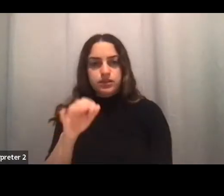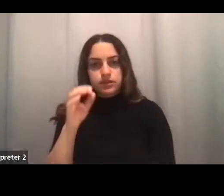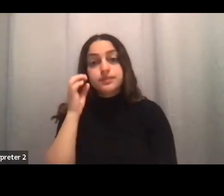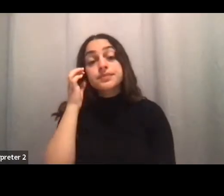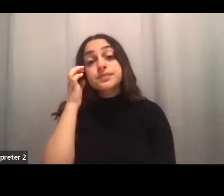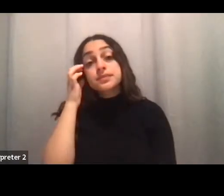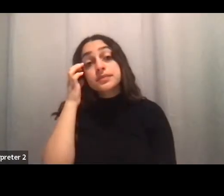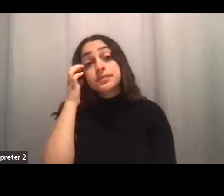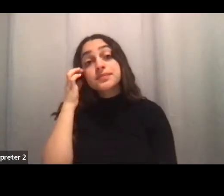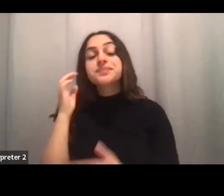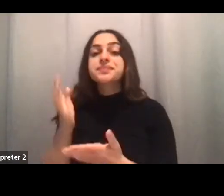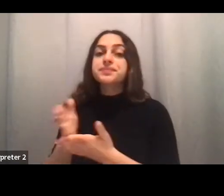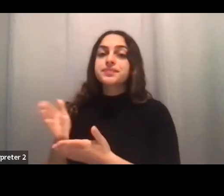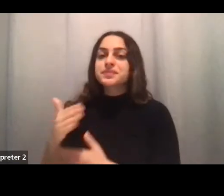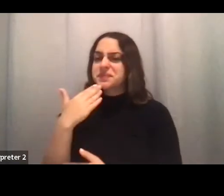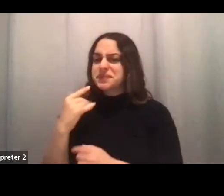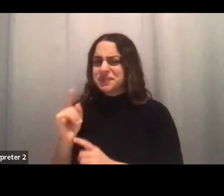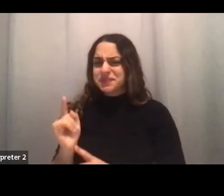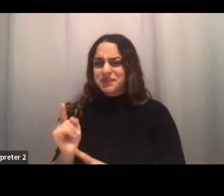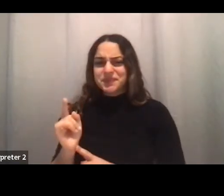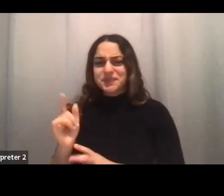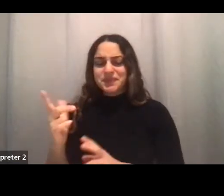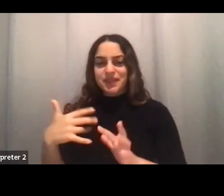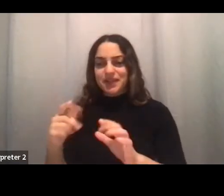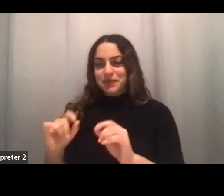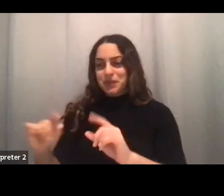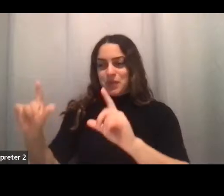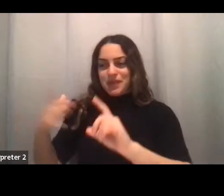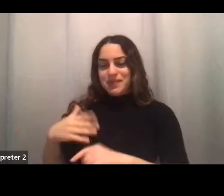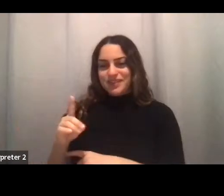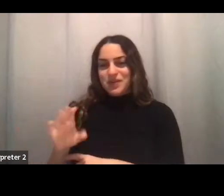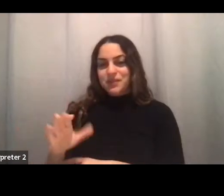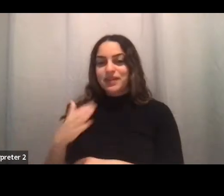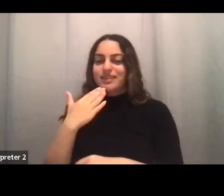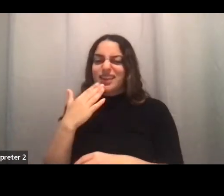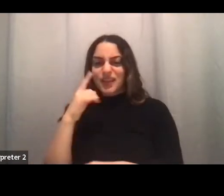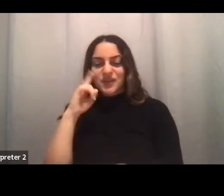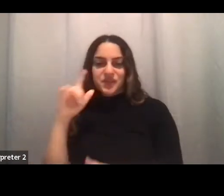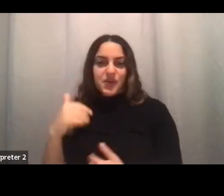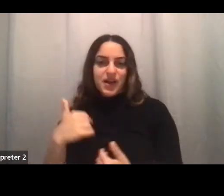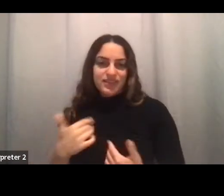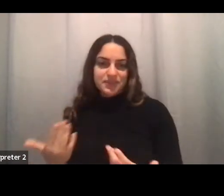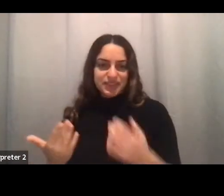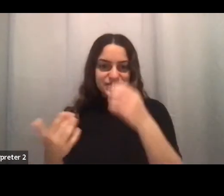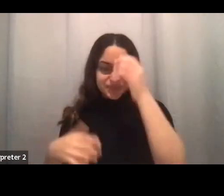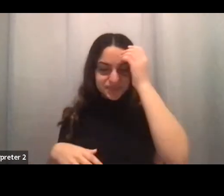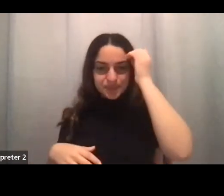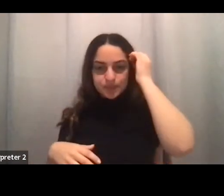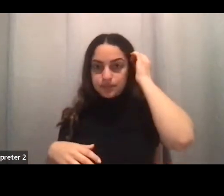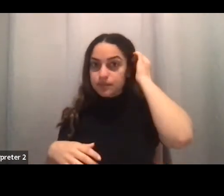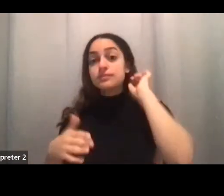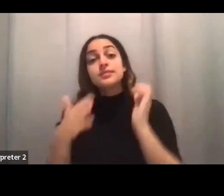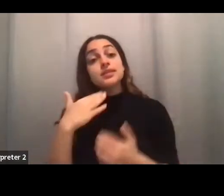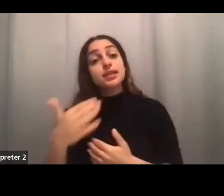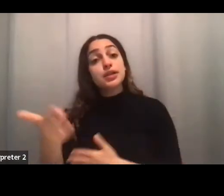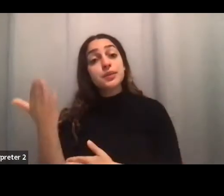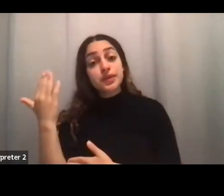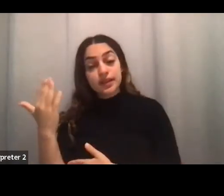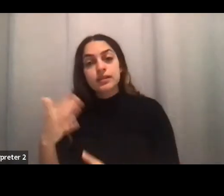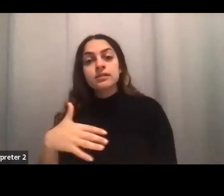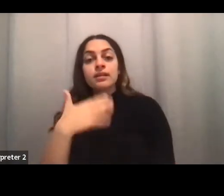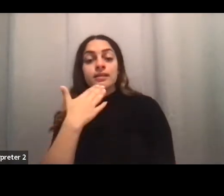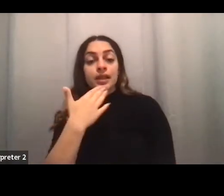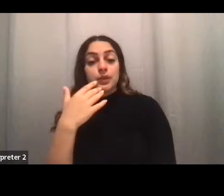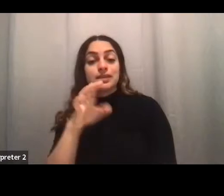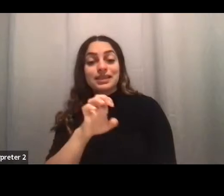all right thank you just a second as i uh pull up my document and thank you for having me all um good morning uh thank you to the